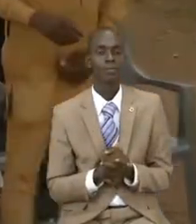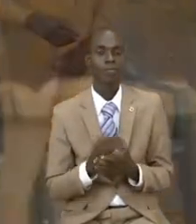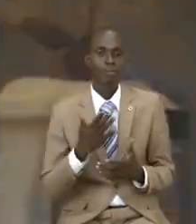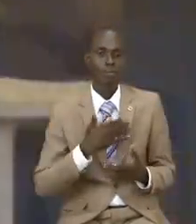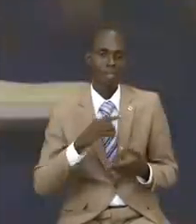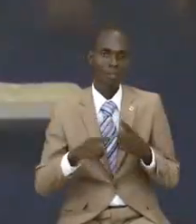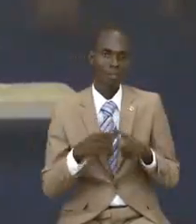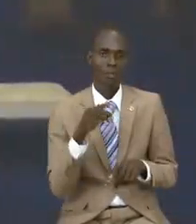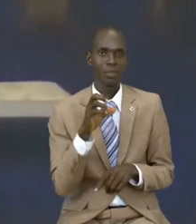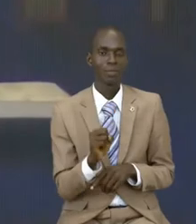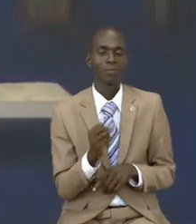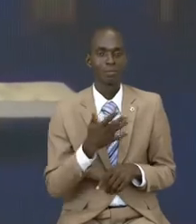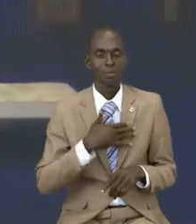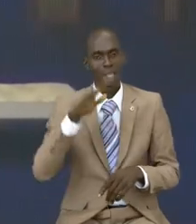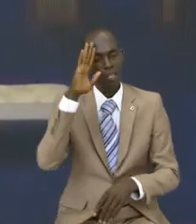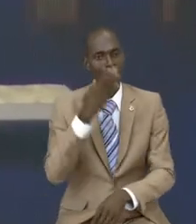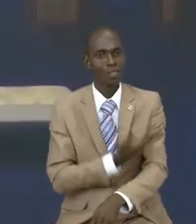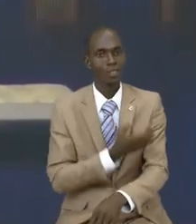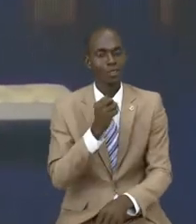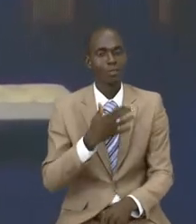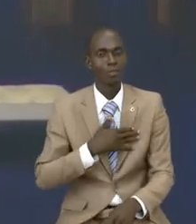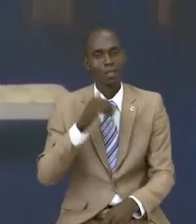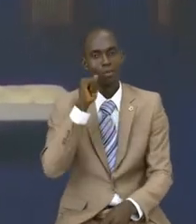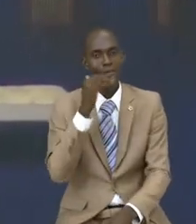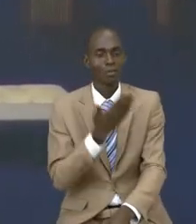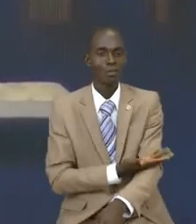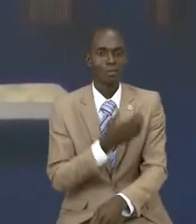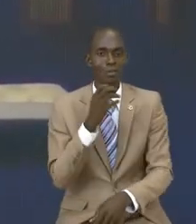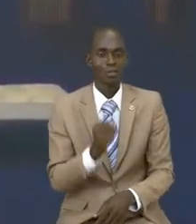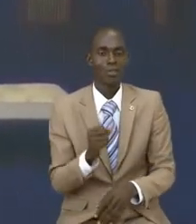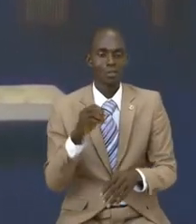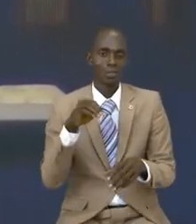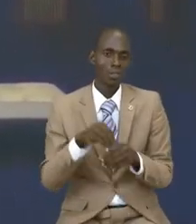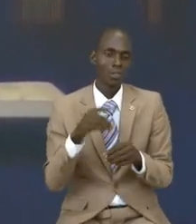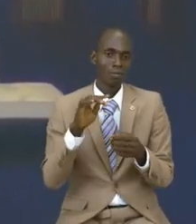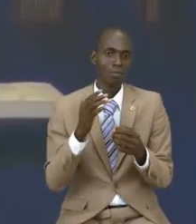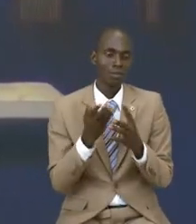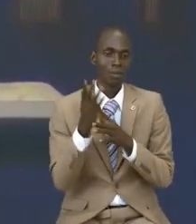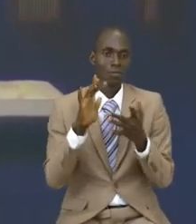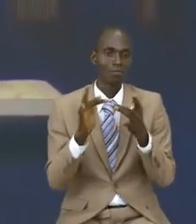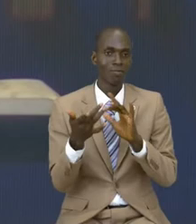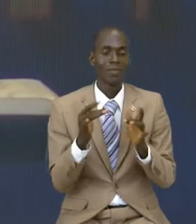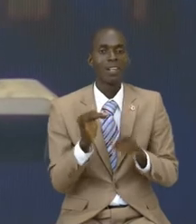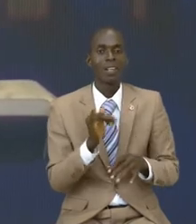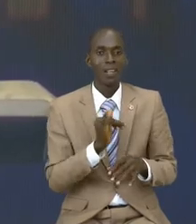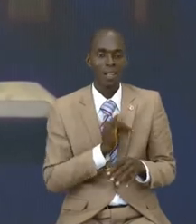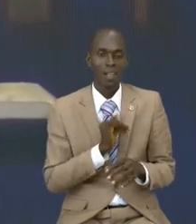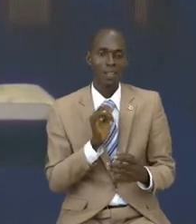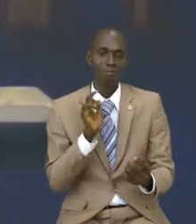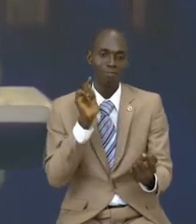friends, my sons, my daughters online, I come to